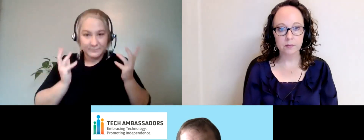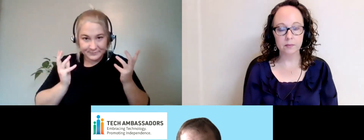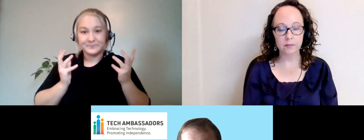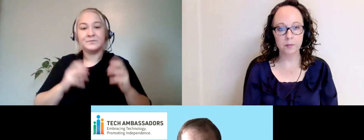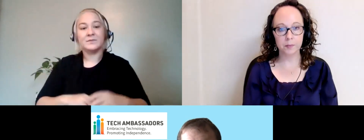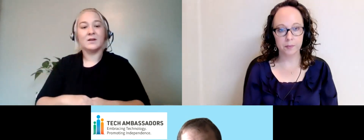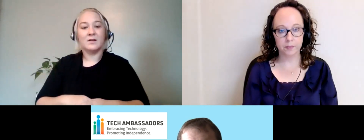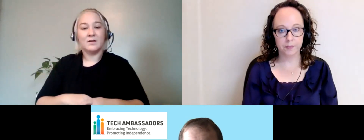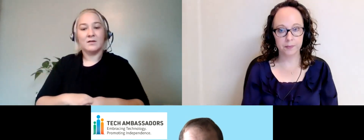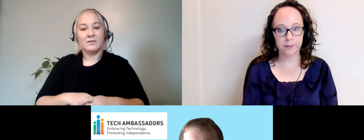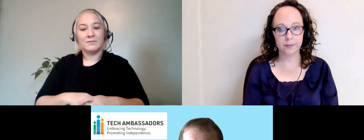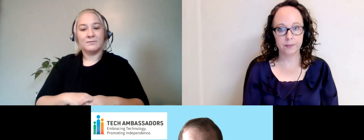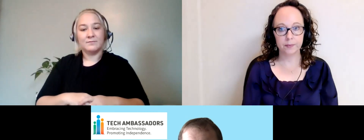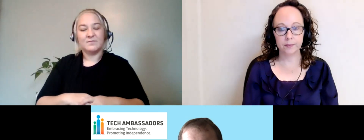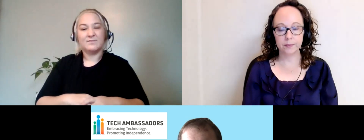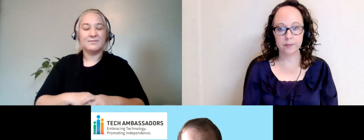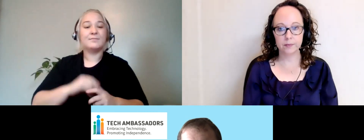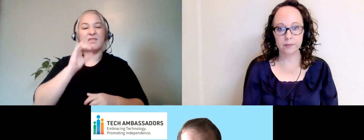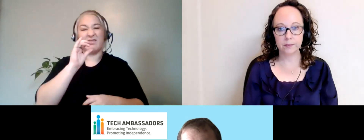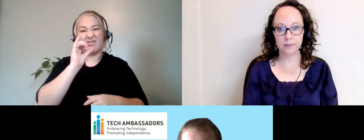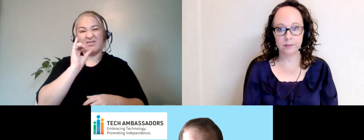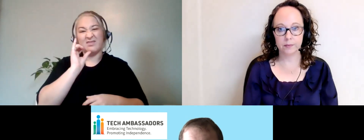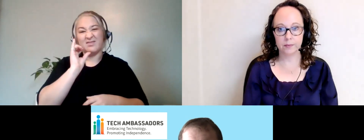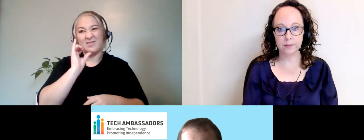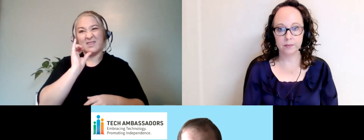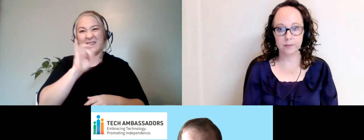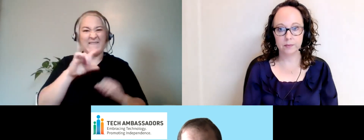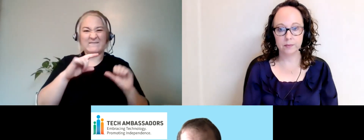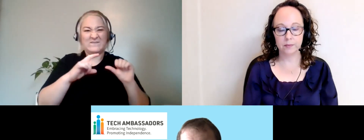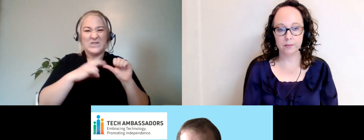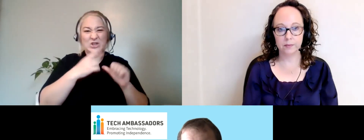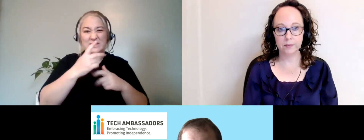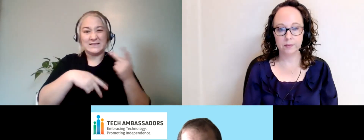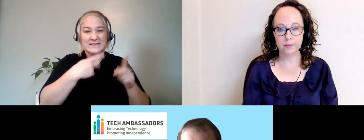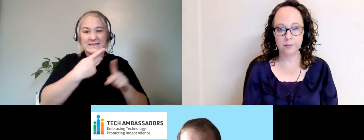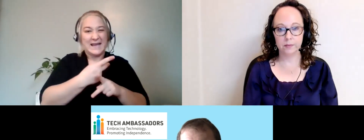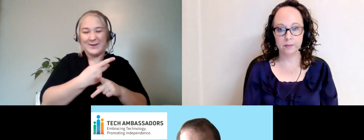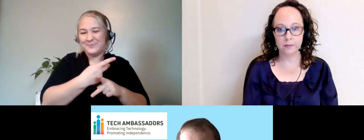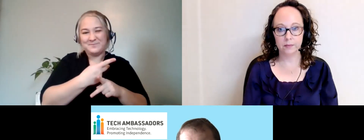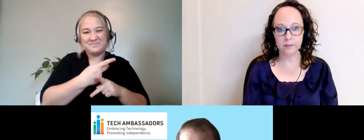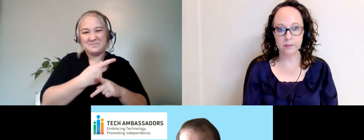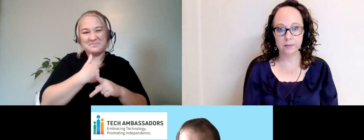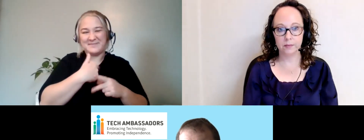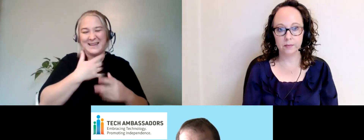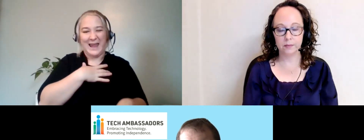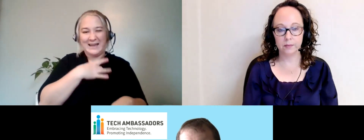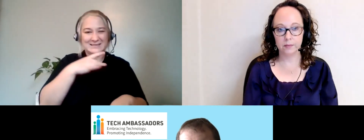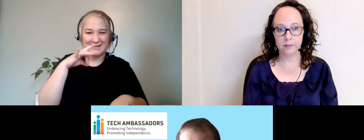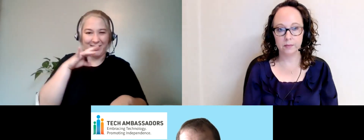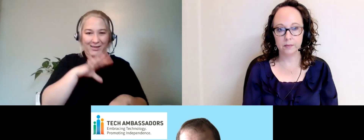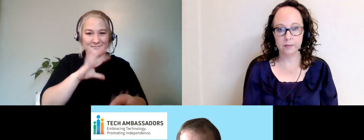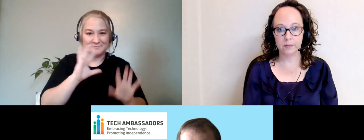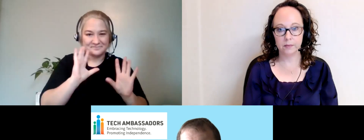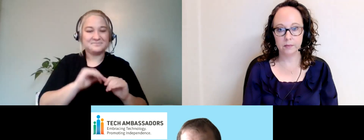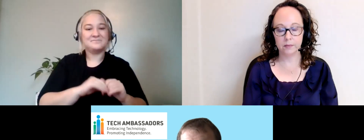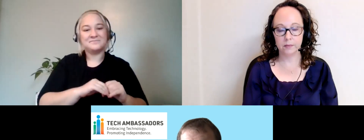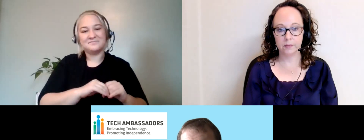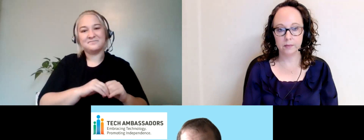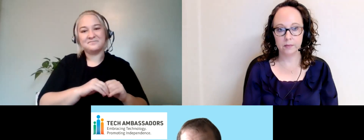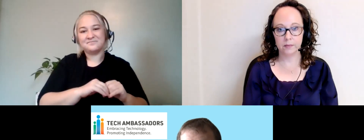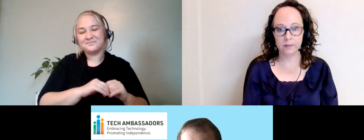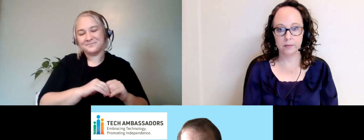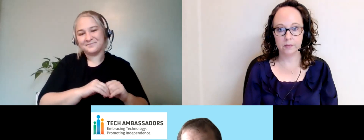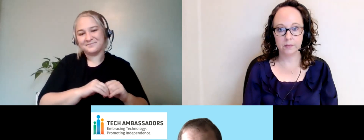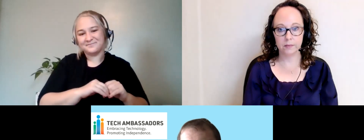first type I tried, which I don't like, and that's why I'm